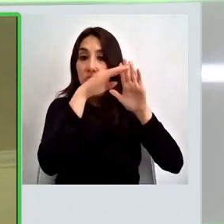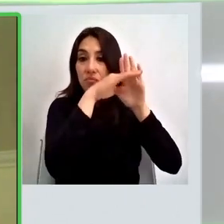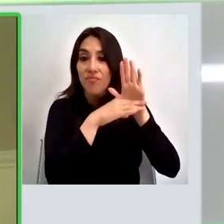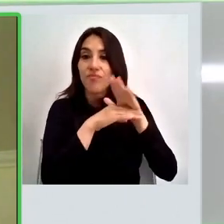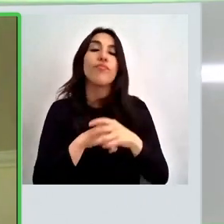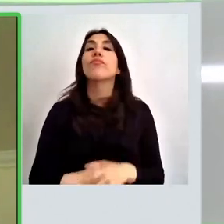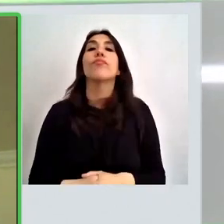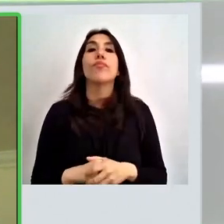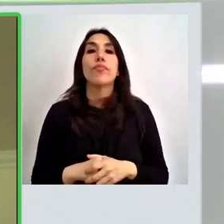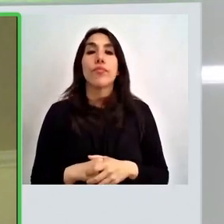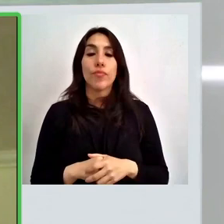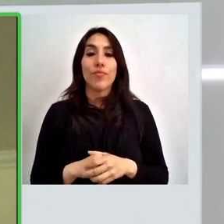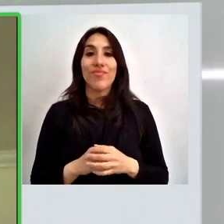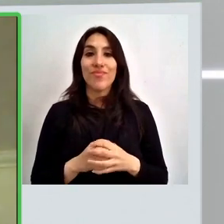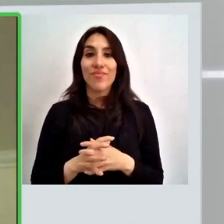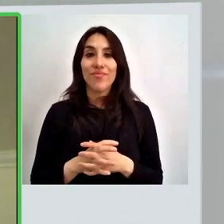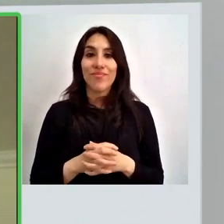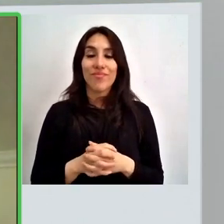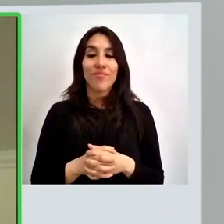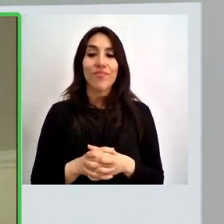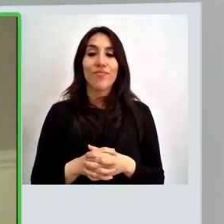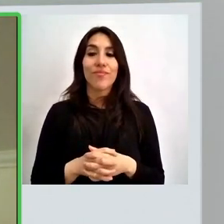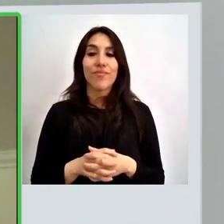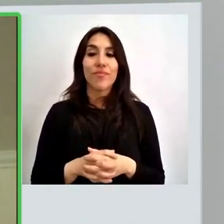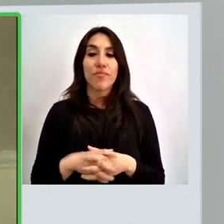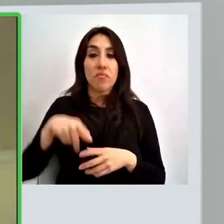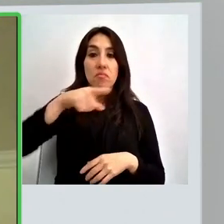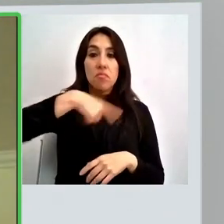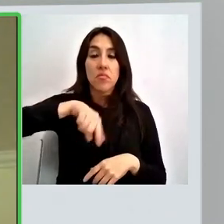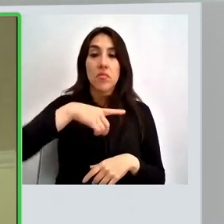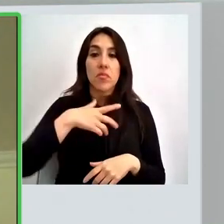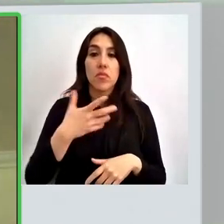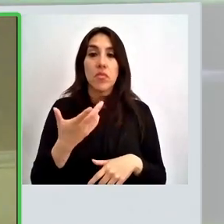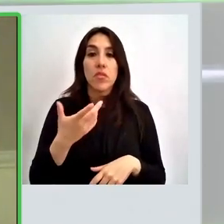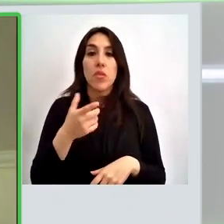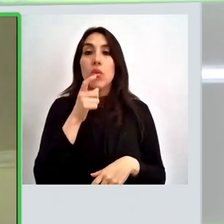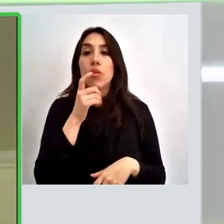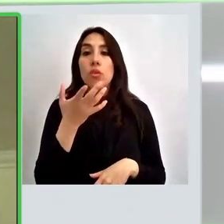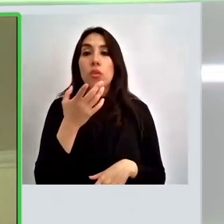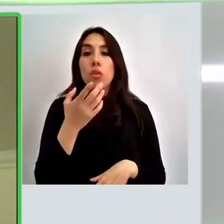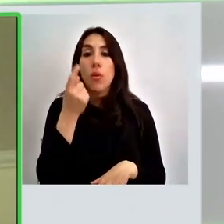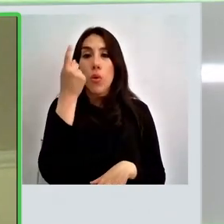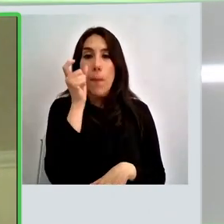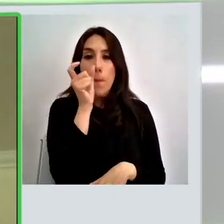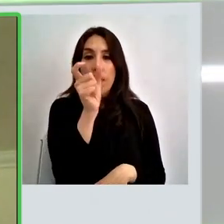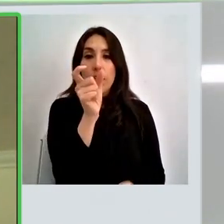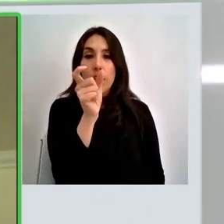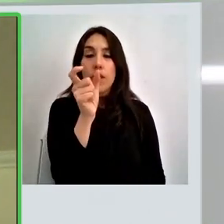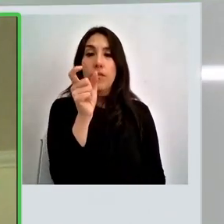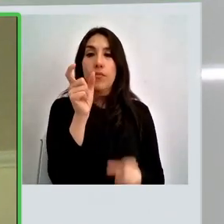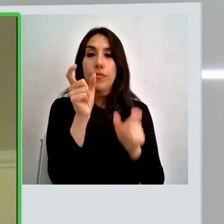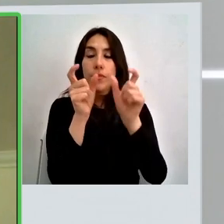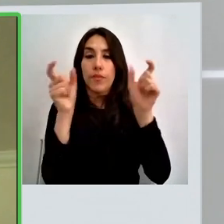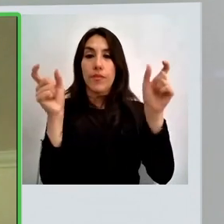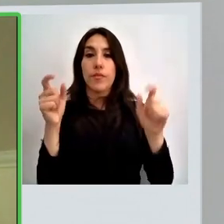We had a saying here in the States, I'm sure you have it in Chile too, and that is nothing about us without us.